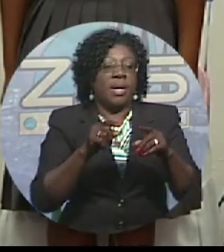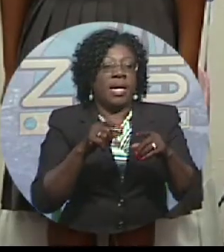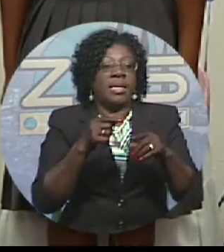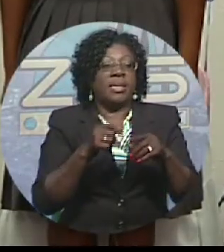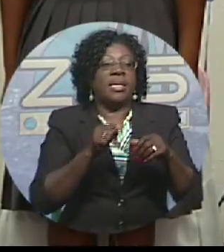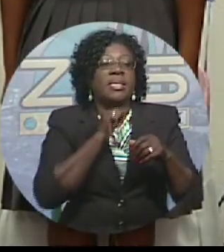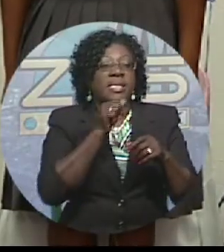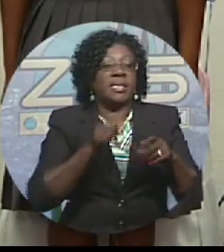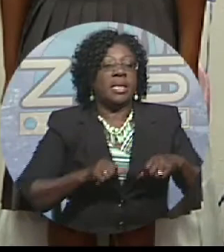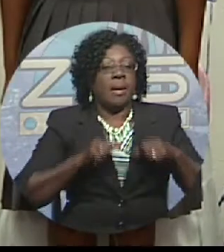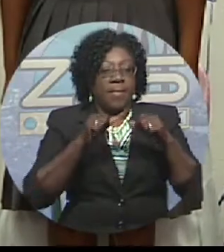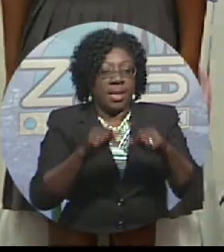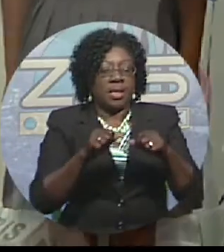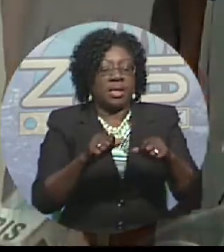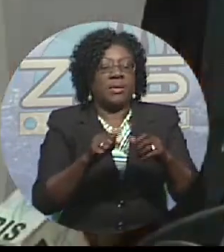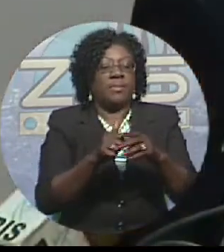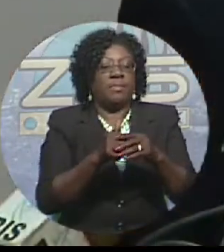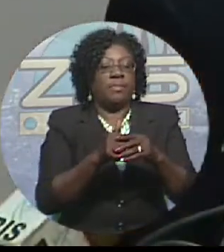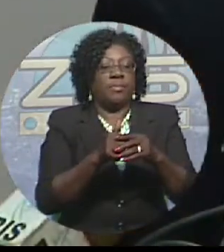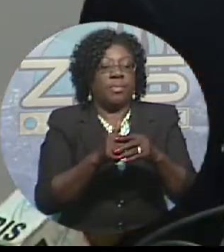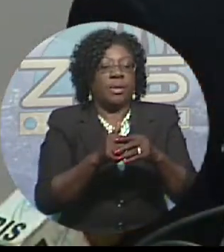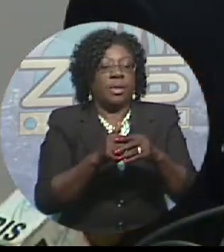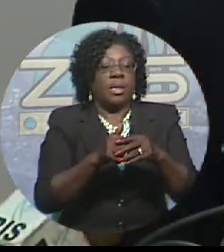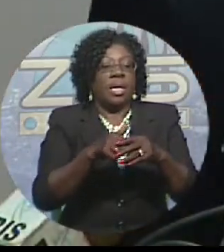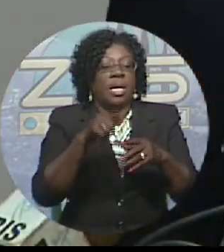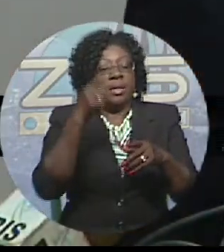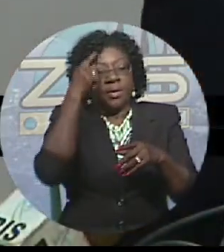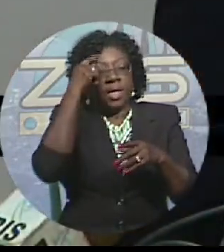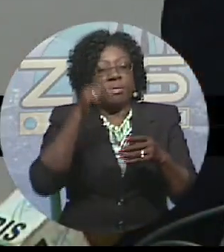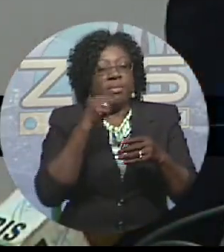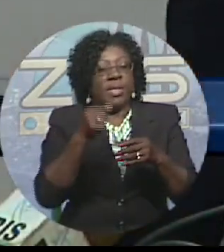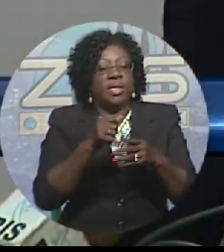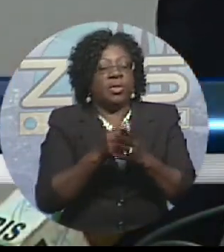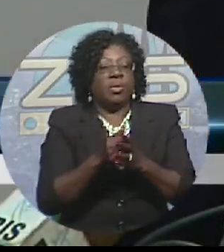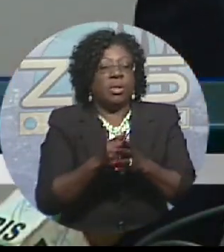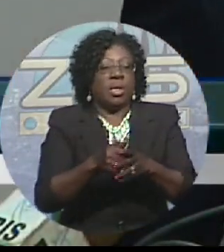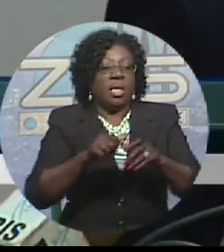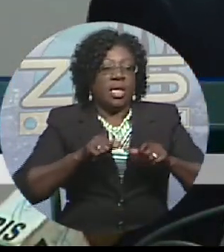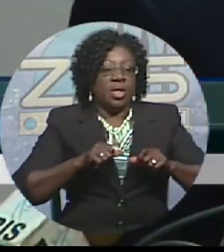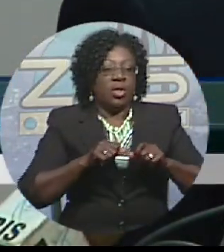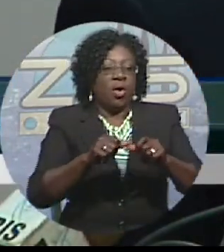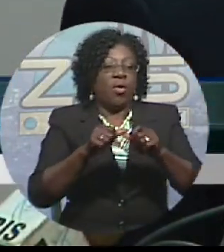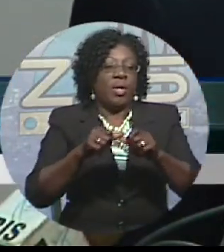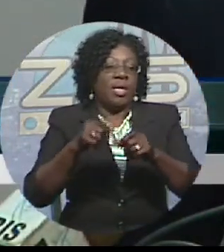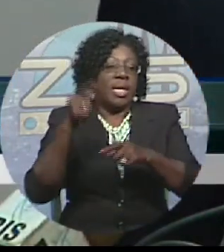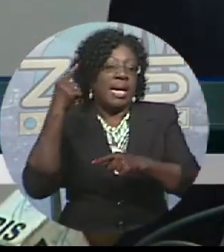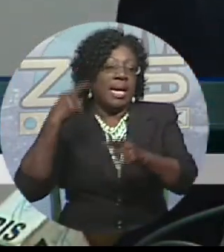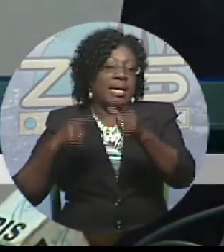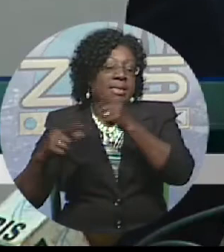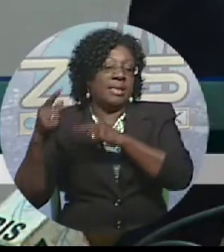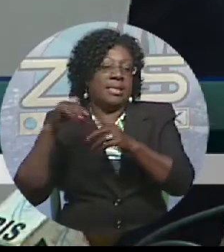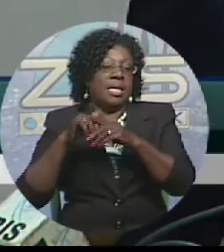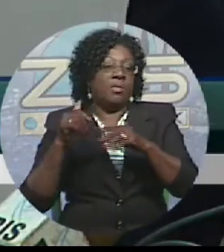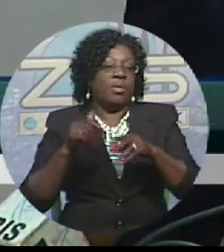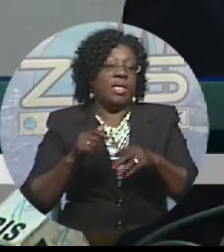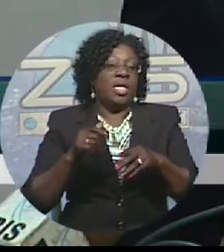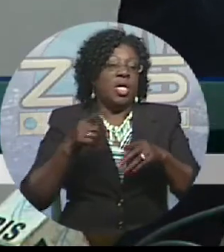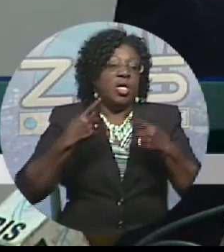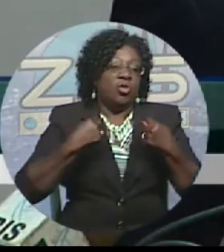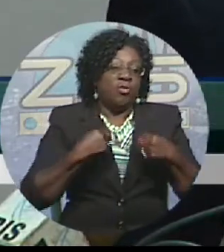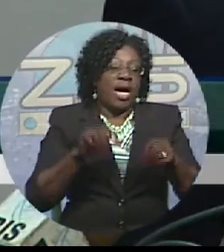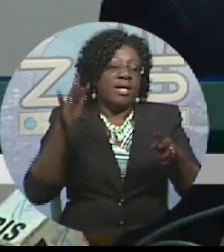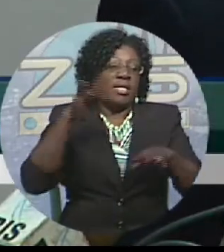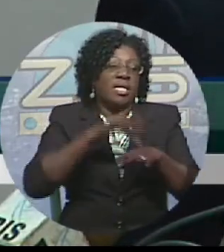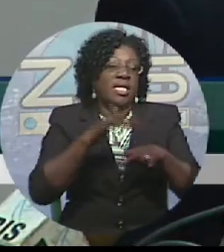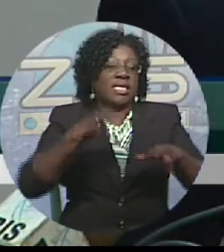circumstances. And I think it will be to the enduring legacy of our country that we seek to touch the lives of each